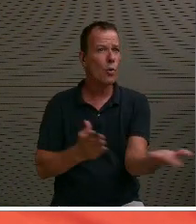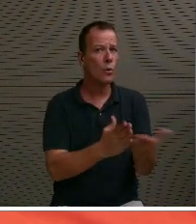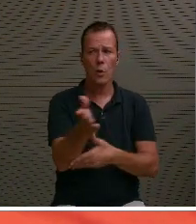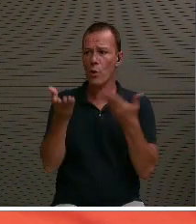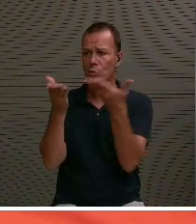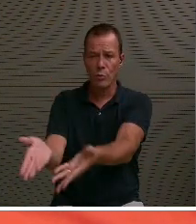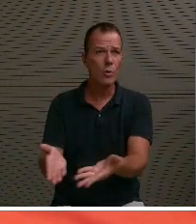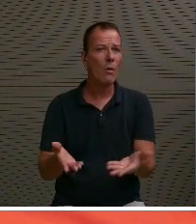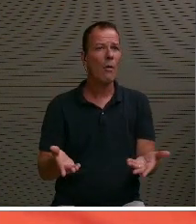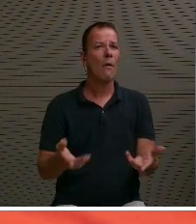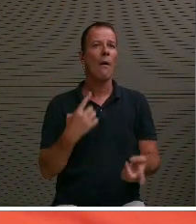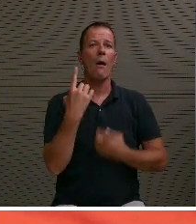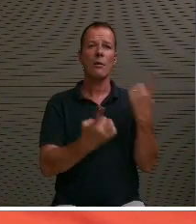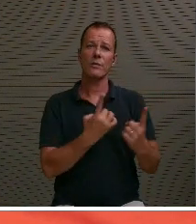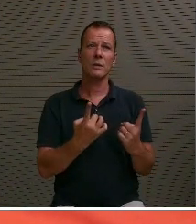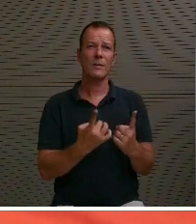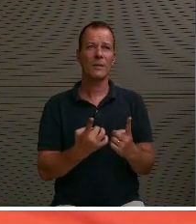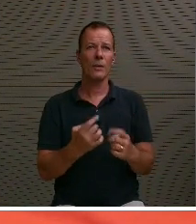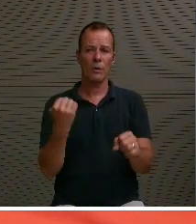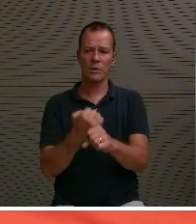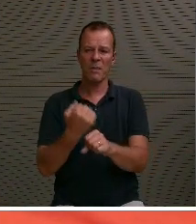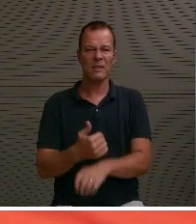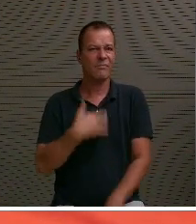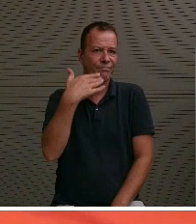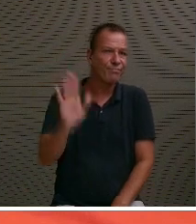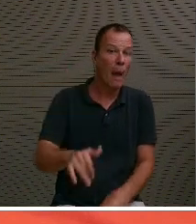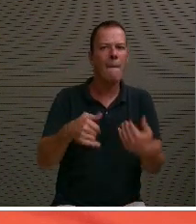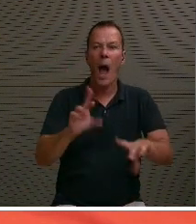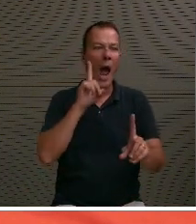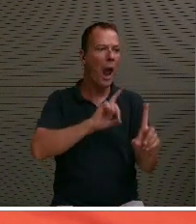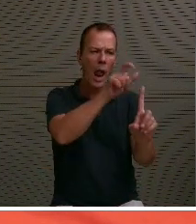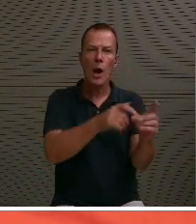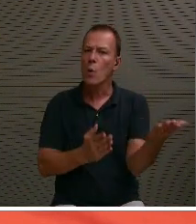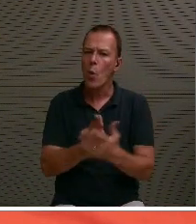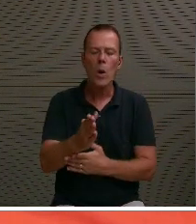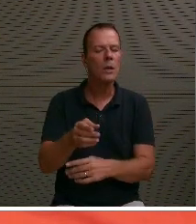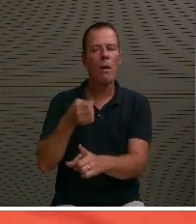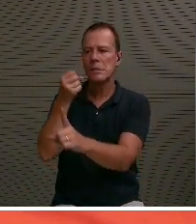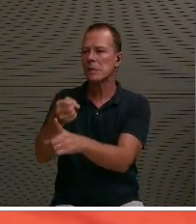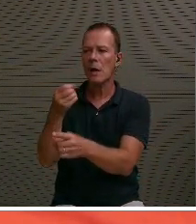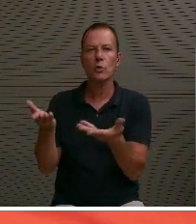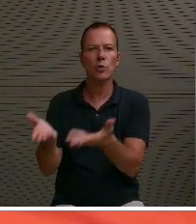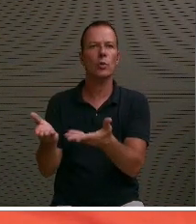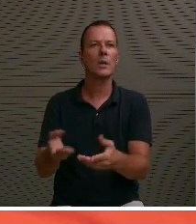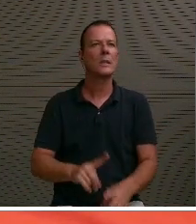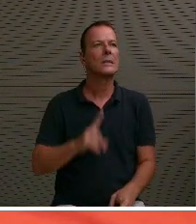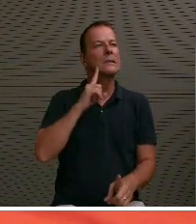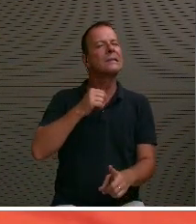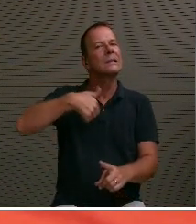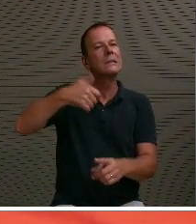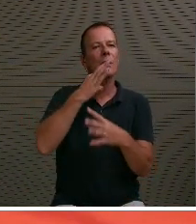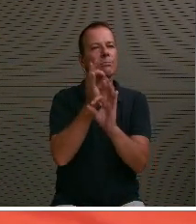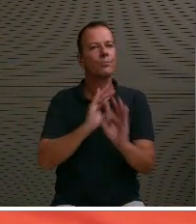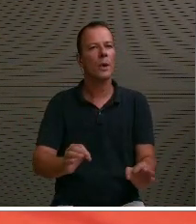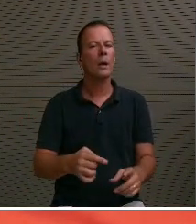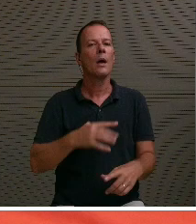help them. Sometimes it's a thankless job. And she continues to do it. It is so, so gorgeous. And the funny